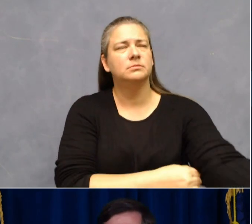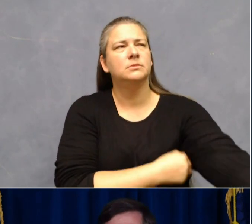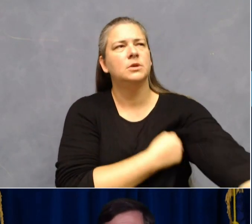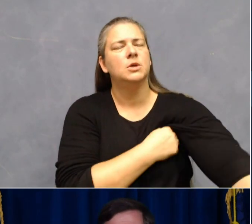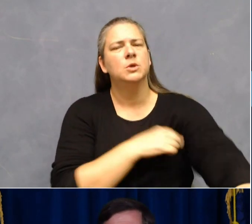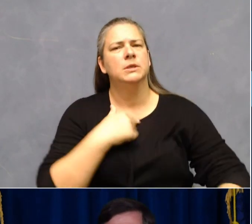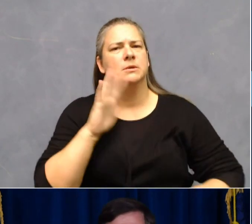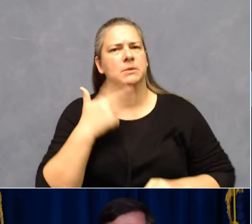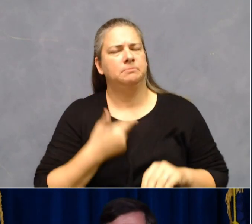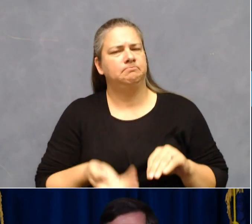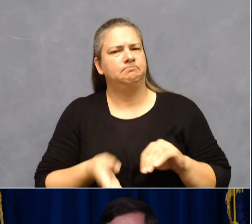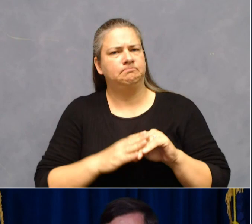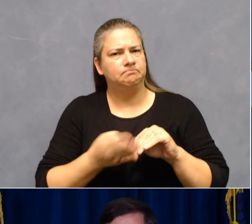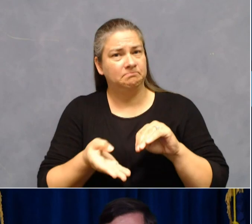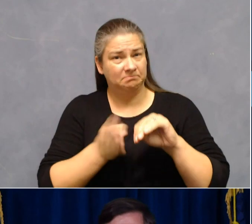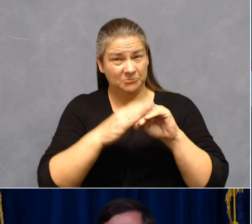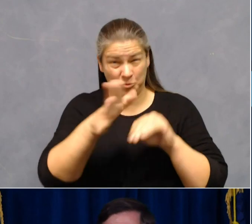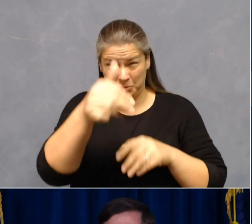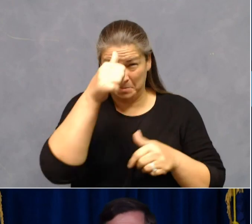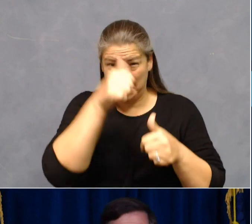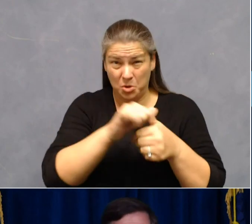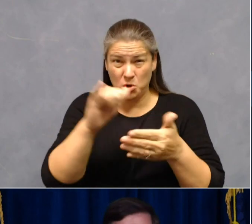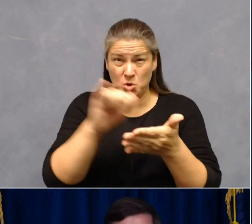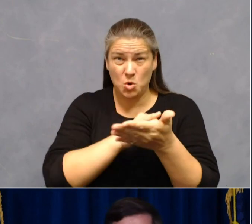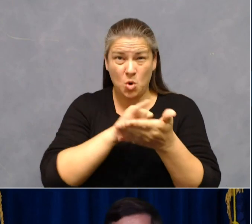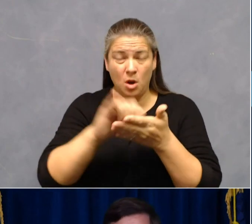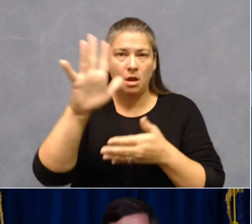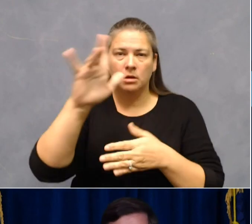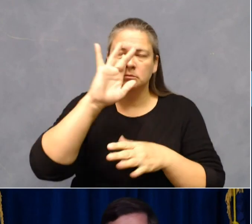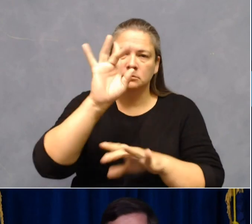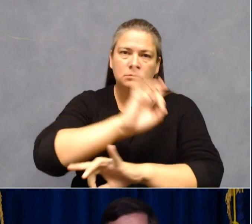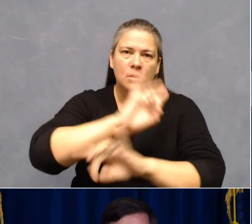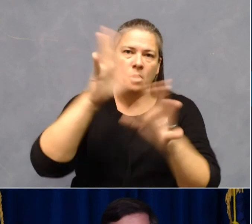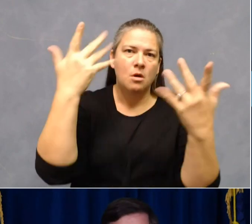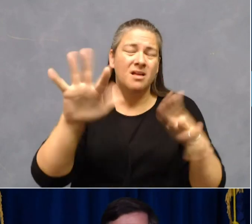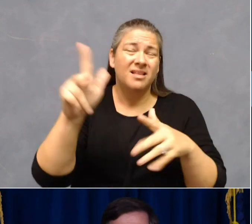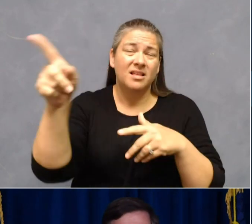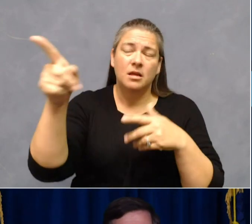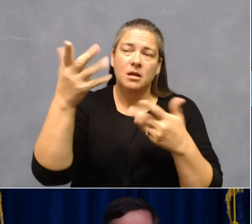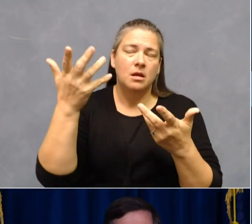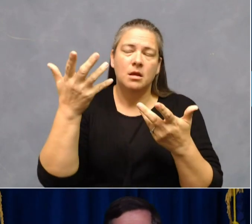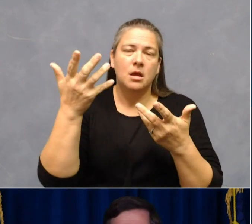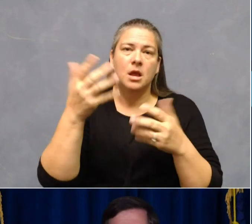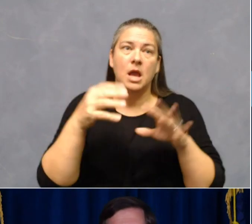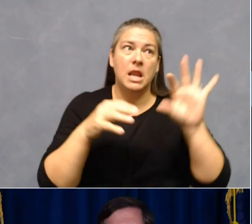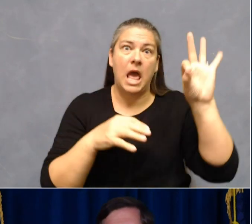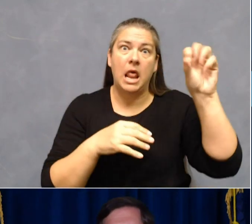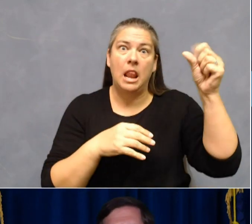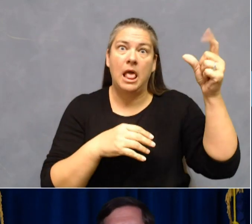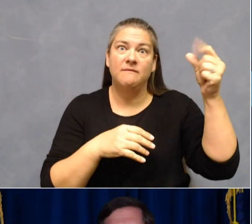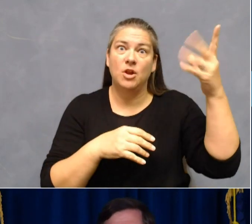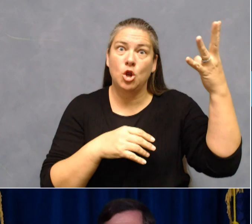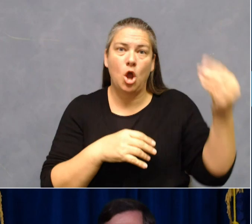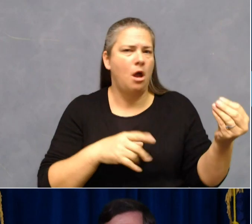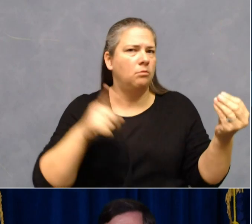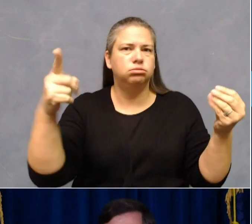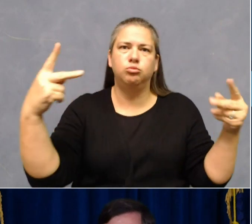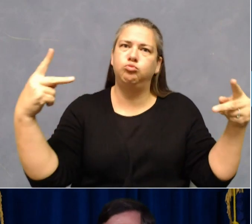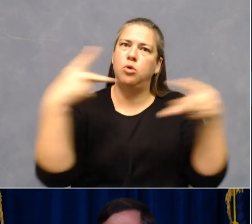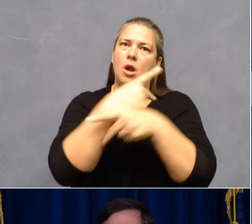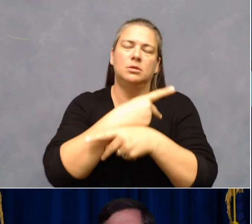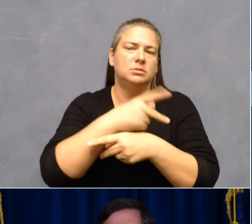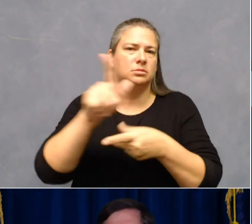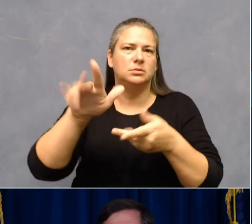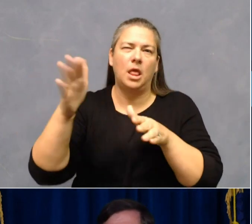and remember, it devastated New York. They lost more individuals than they did in 9/11. Their hospitals were overrun, New Jersey too. It's a